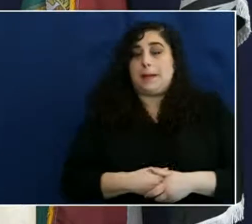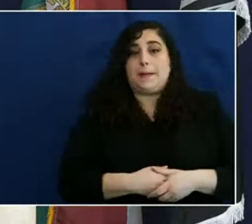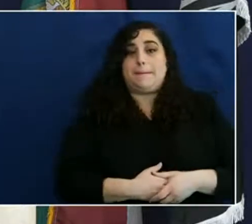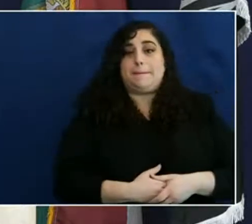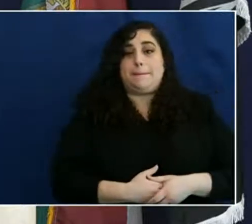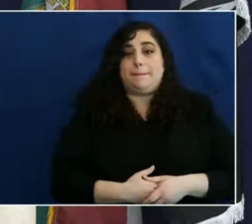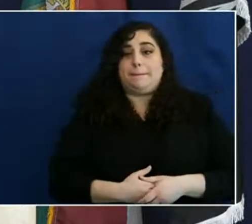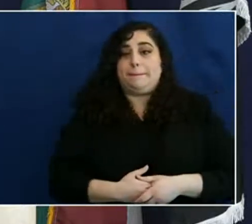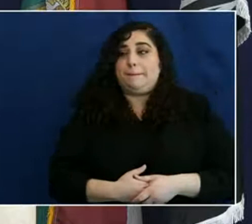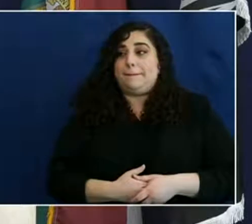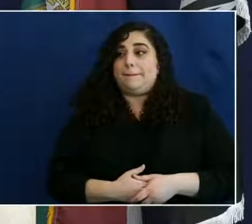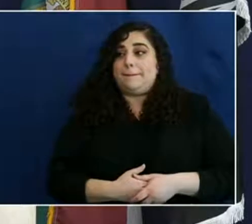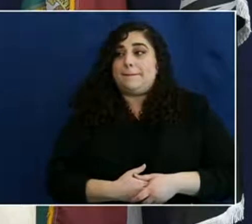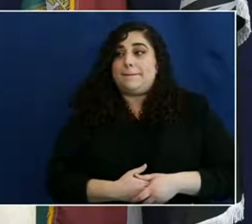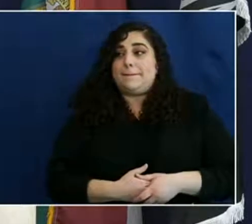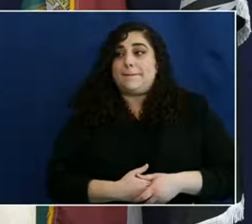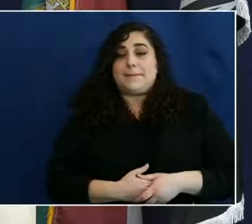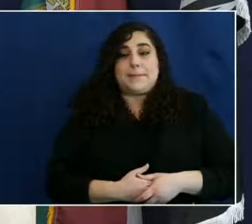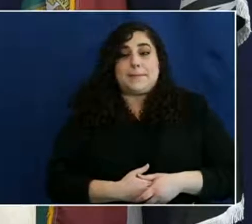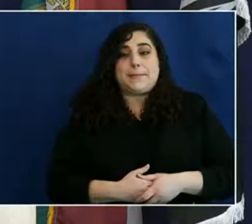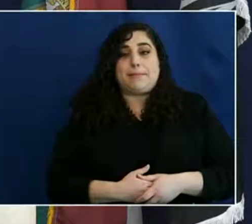Next question.